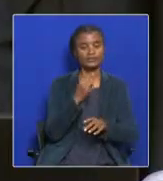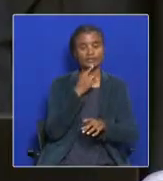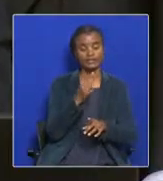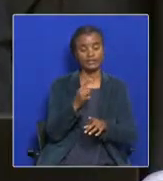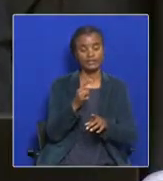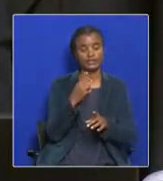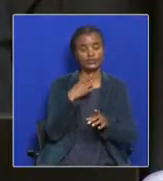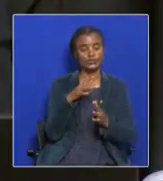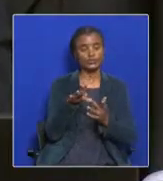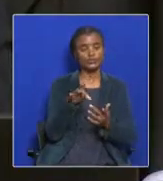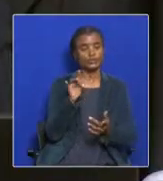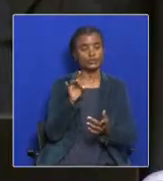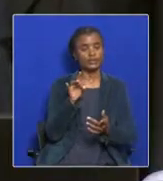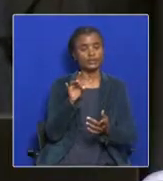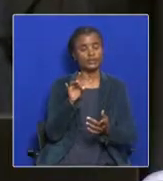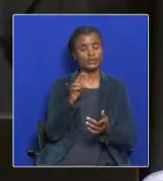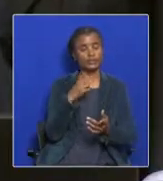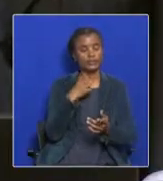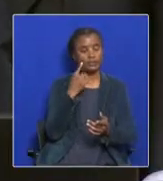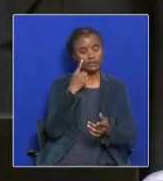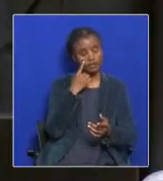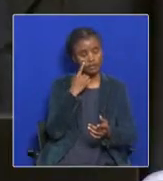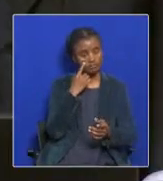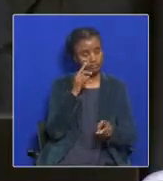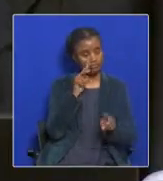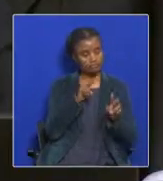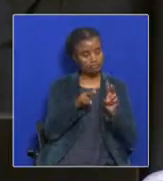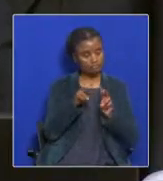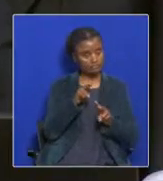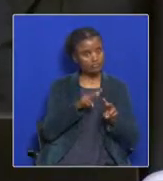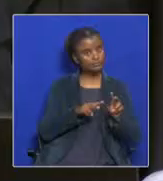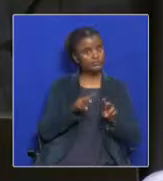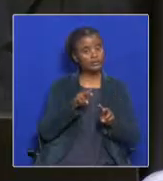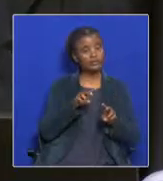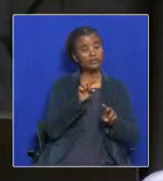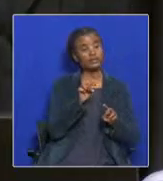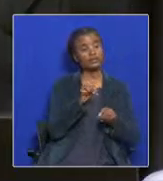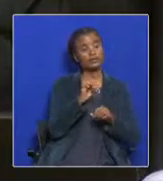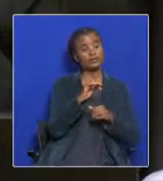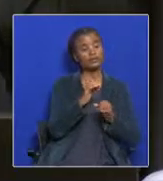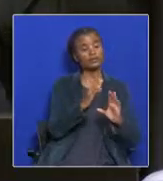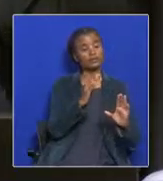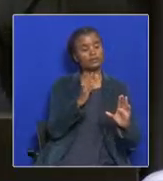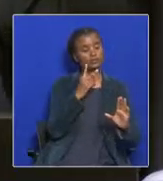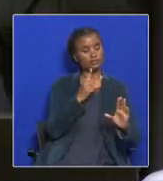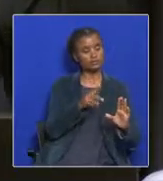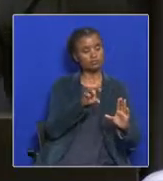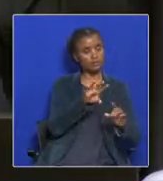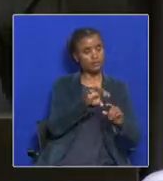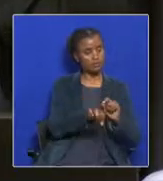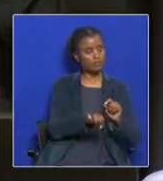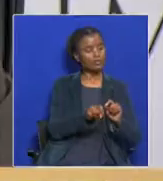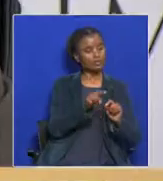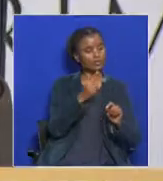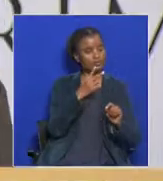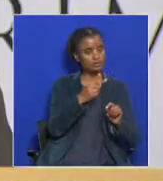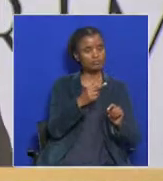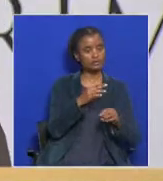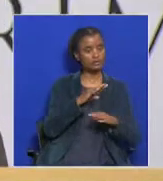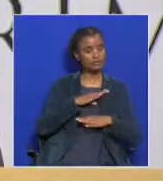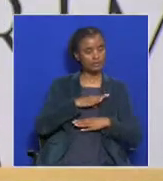an eye observation of the container and you were satisfied that you got everything. Why do you go back?